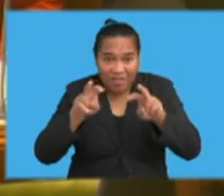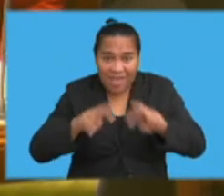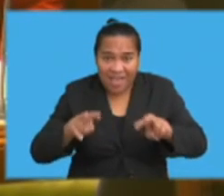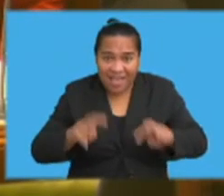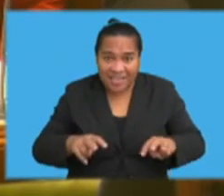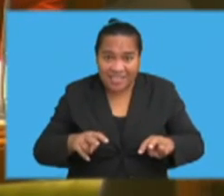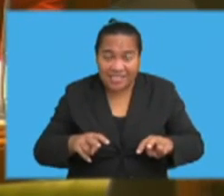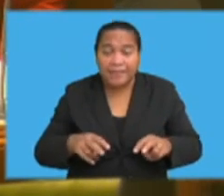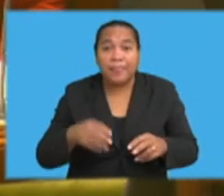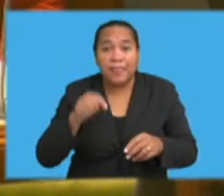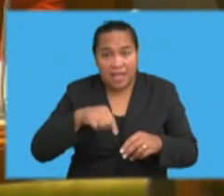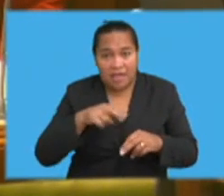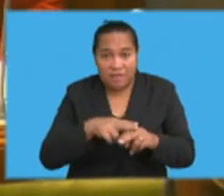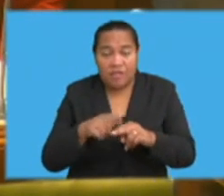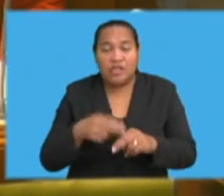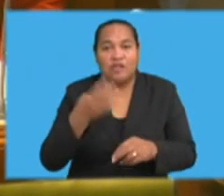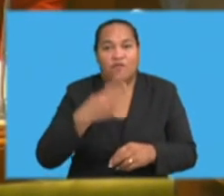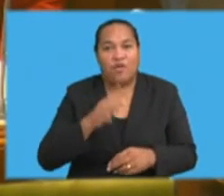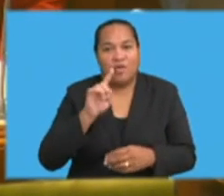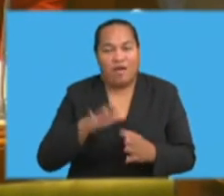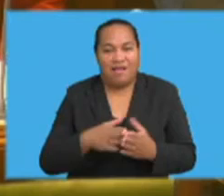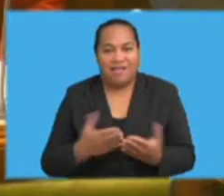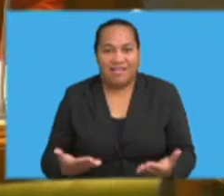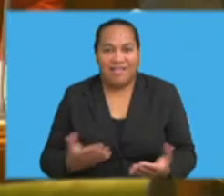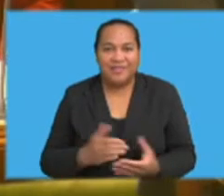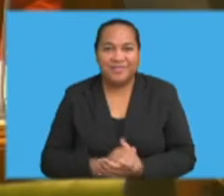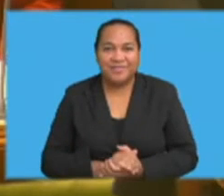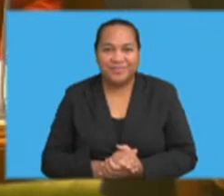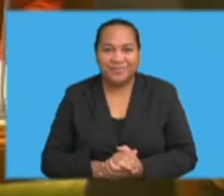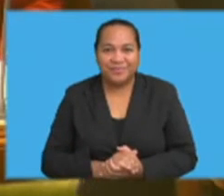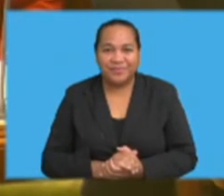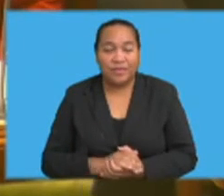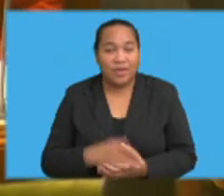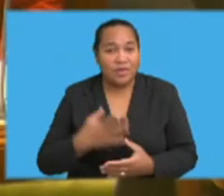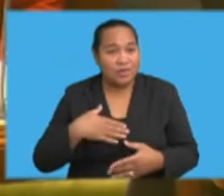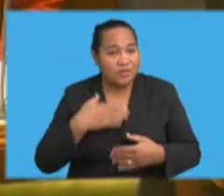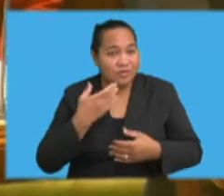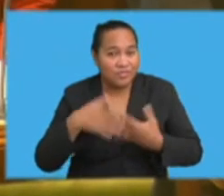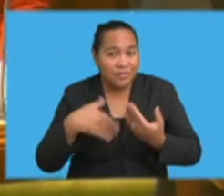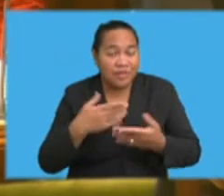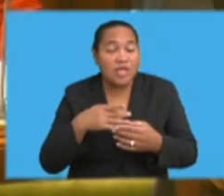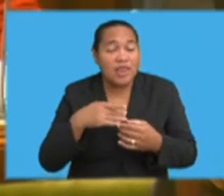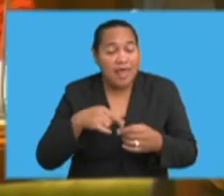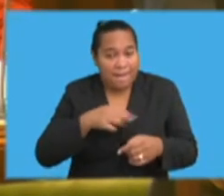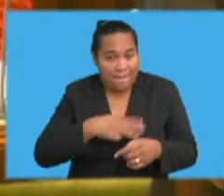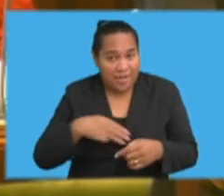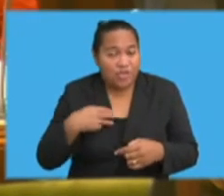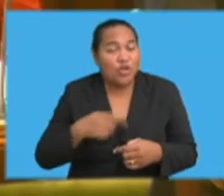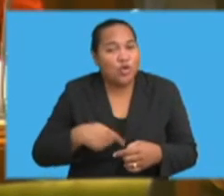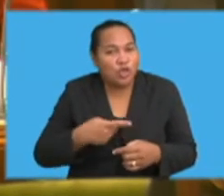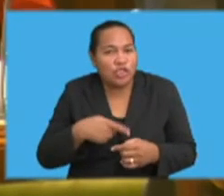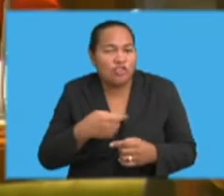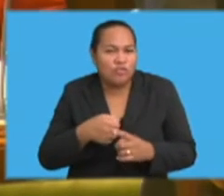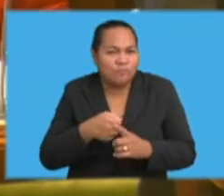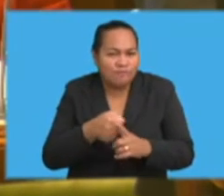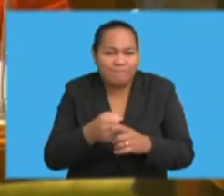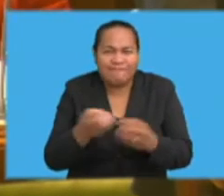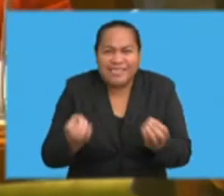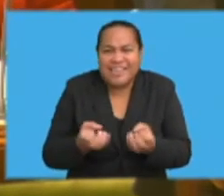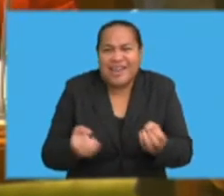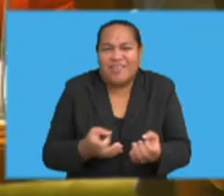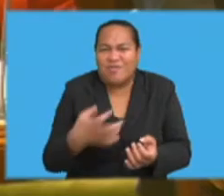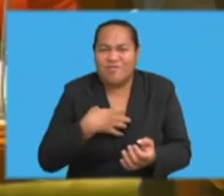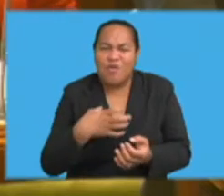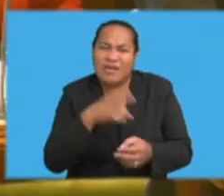to 41. And I also confirmed to this noble House that the Ministry continues to push for more registration of